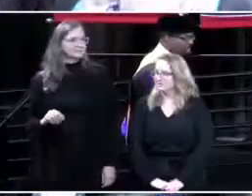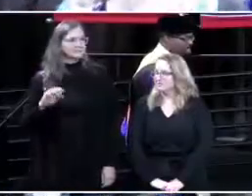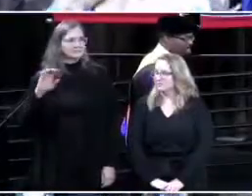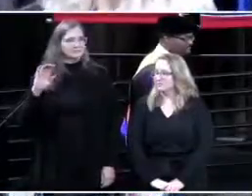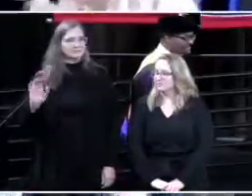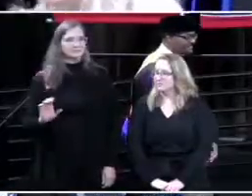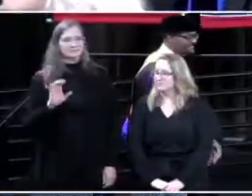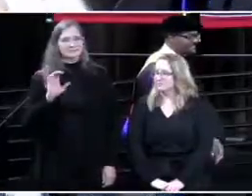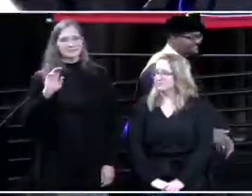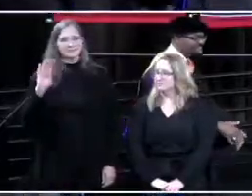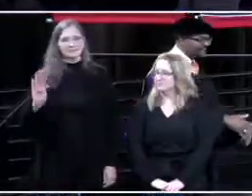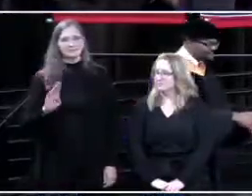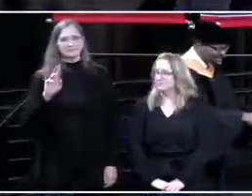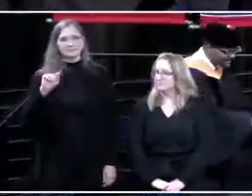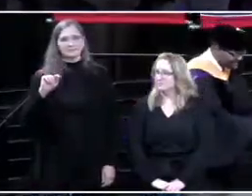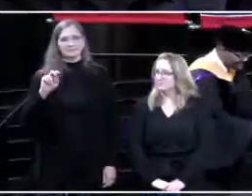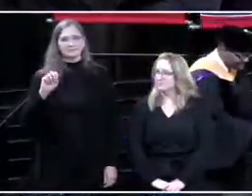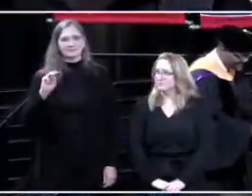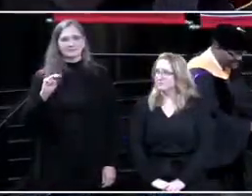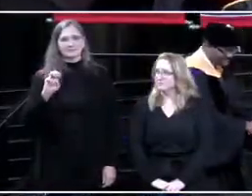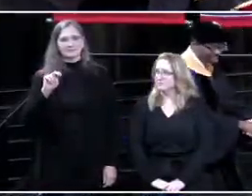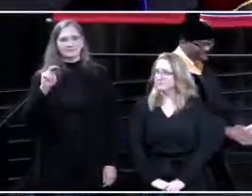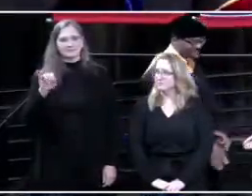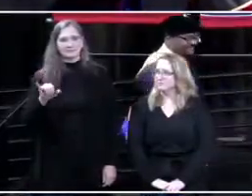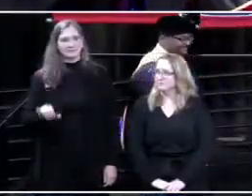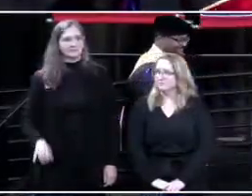Colin Bernard Tomini.